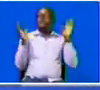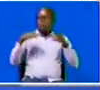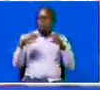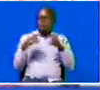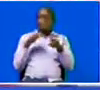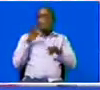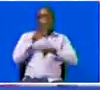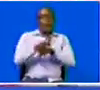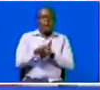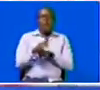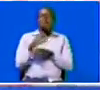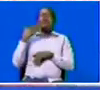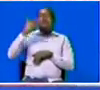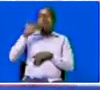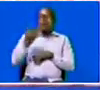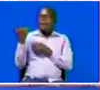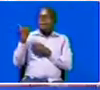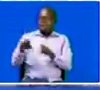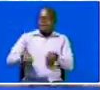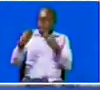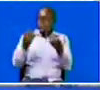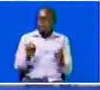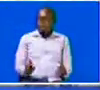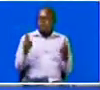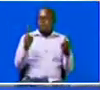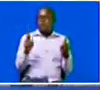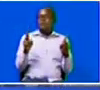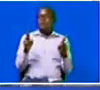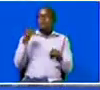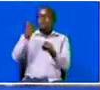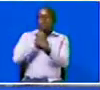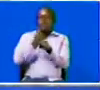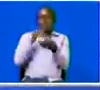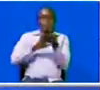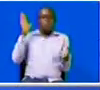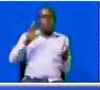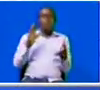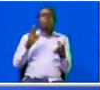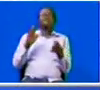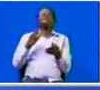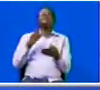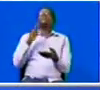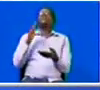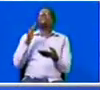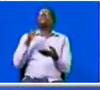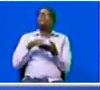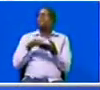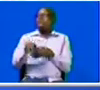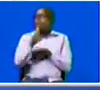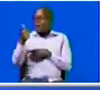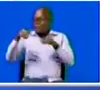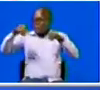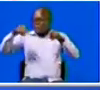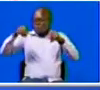early oil pilot scheme is expected to give them an opportunity to conduct extended well testing to further test the quality